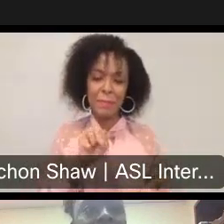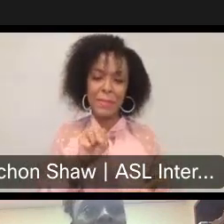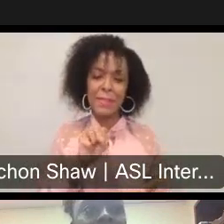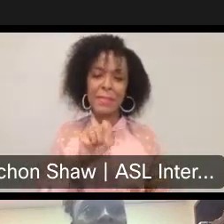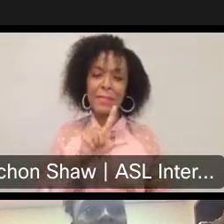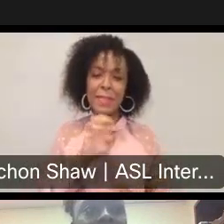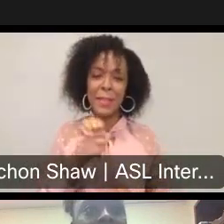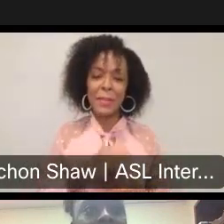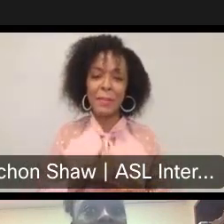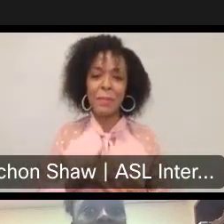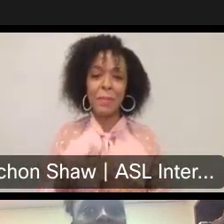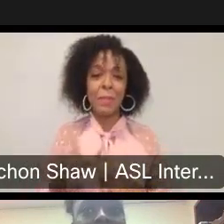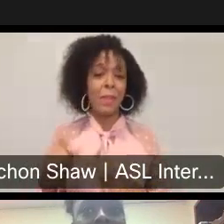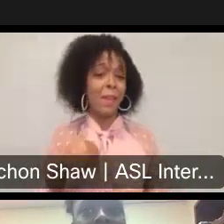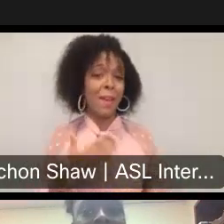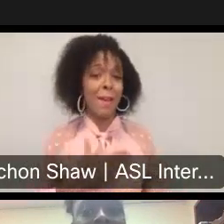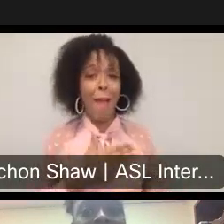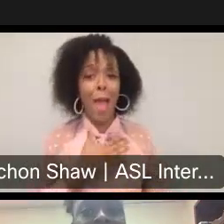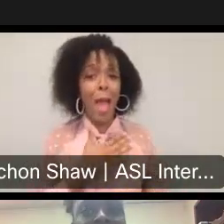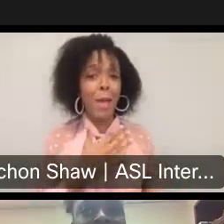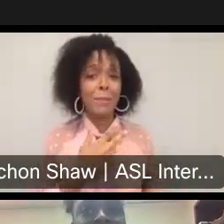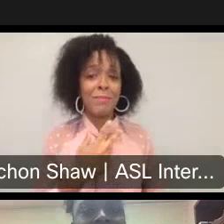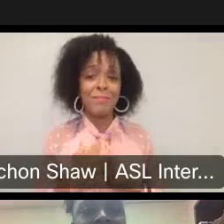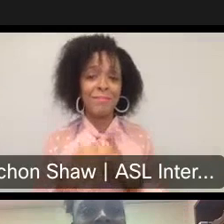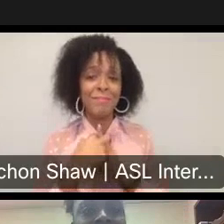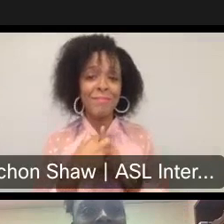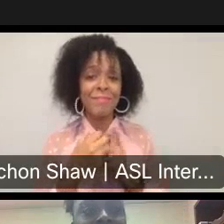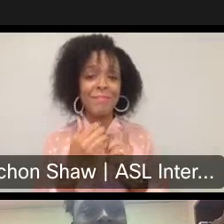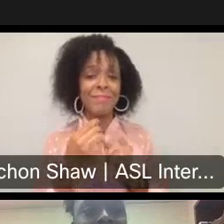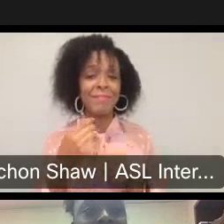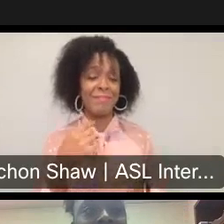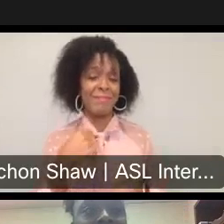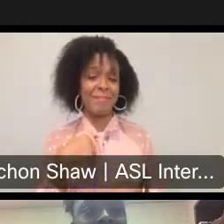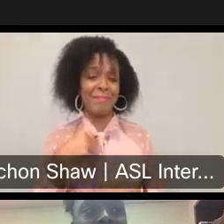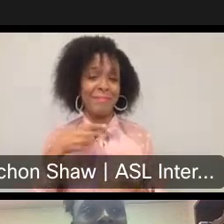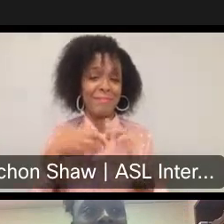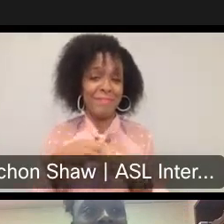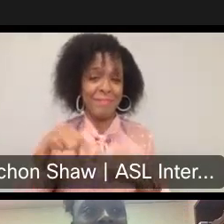Well, I'm happy that we were asked to be a part of this program and